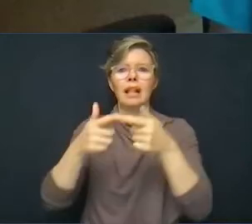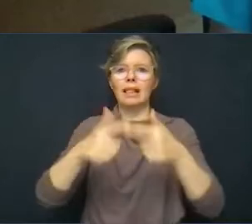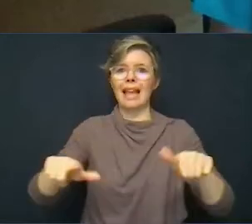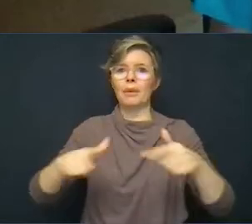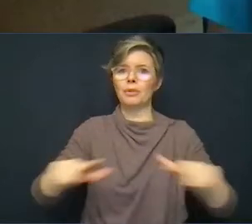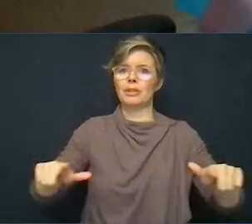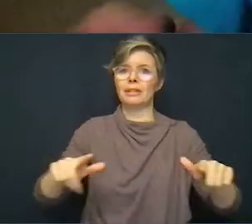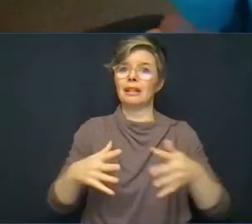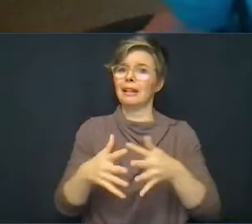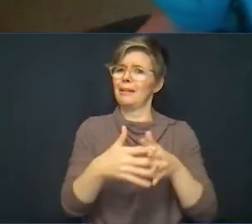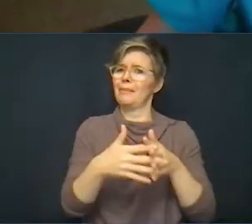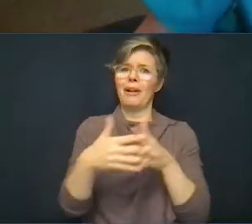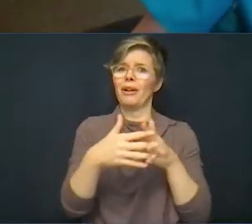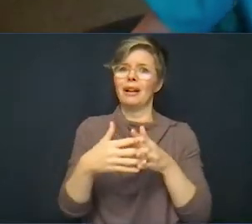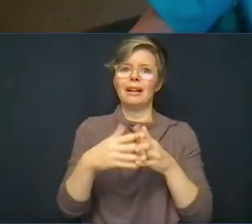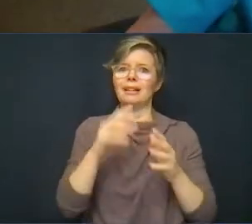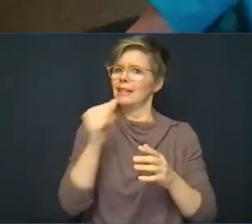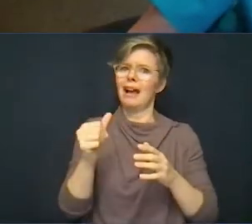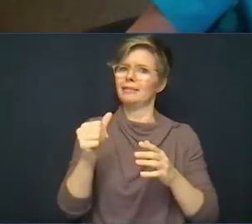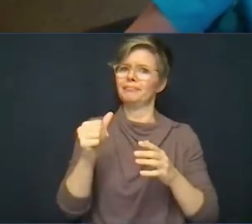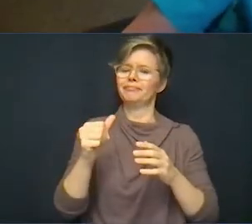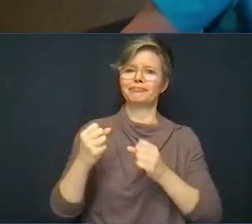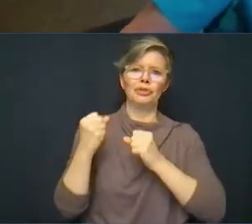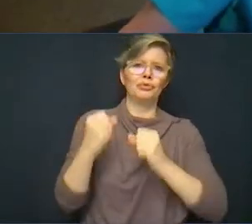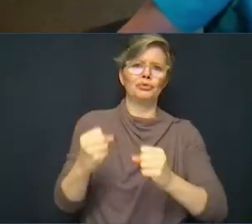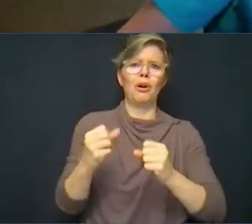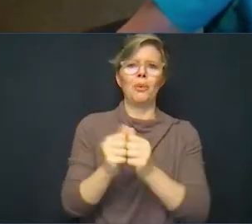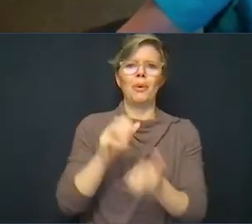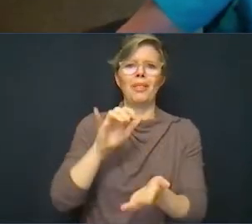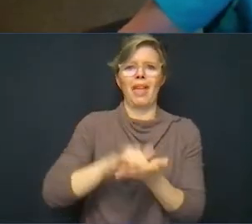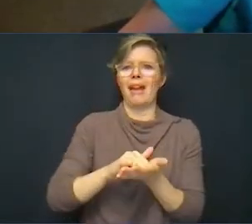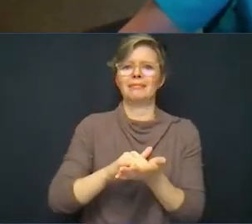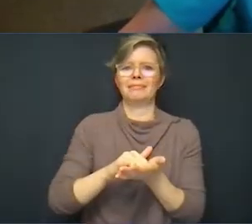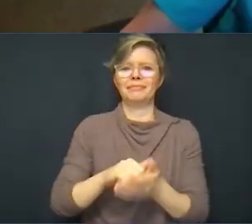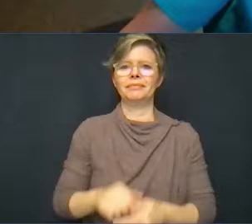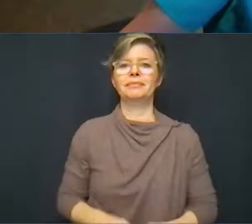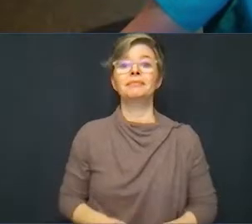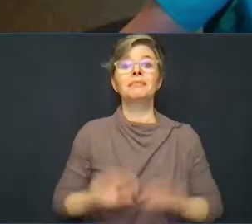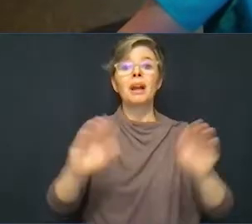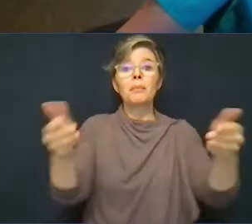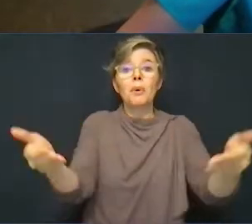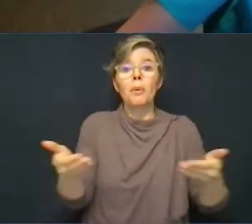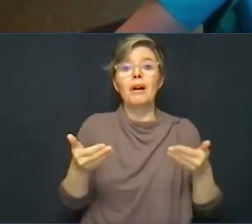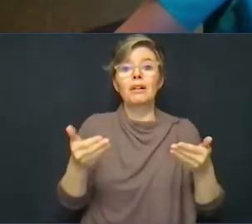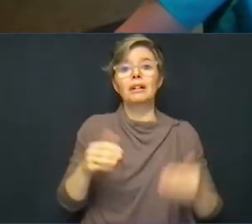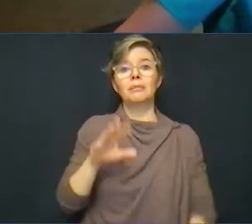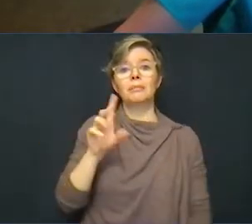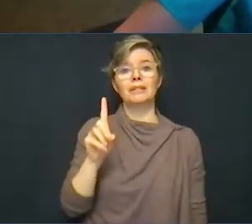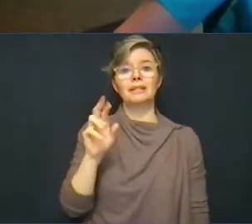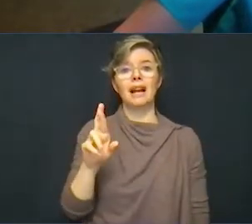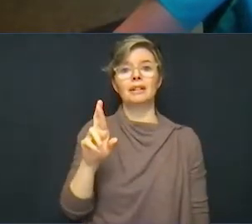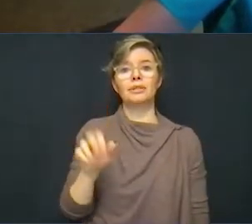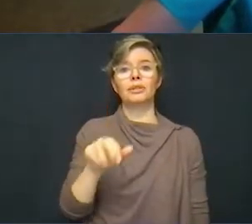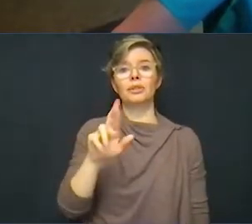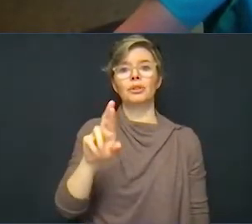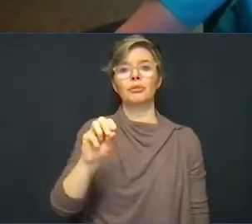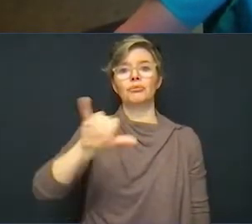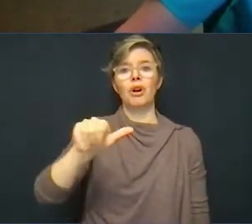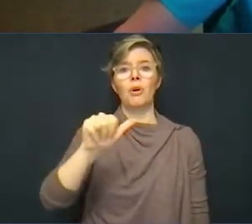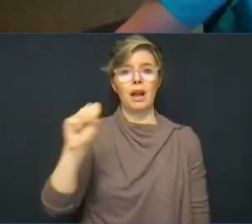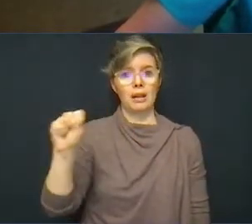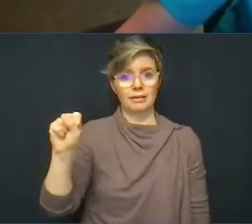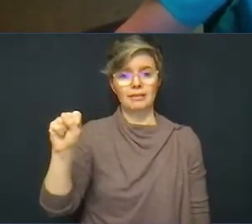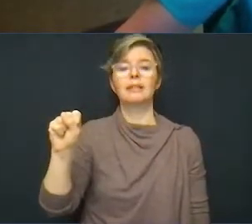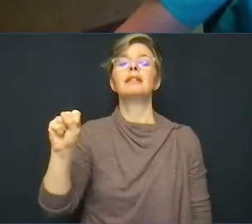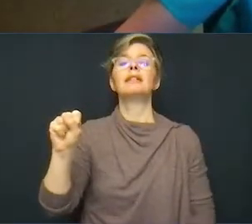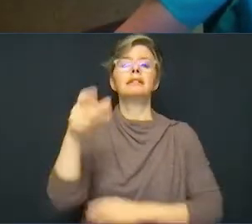So with that, I'd like to welcome Dr. Rojas, and he will give his presentations and leave a little bit of time